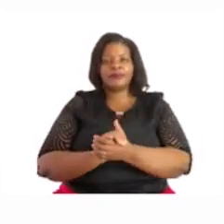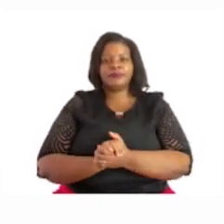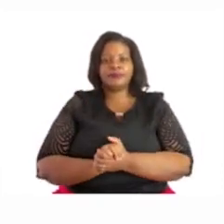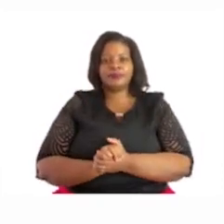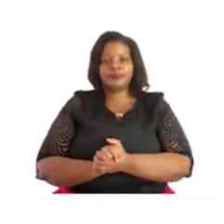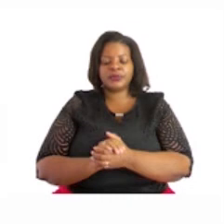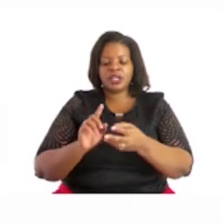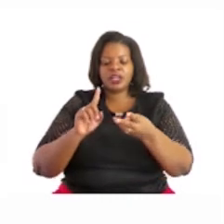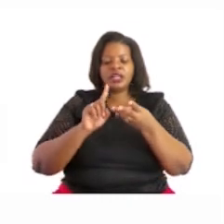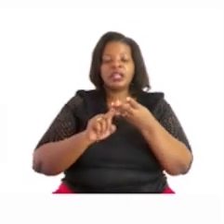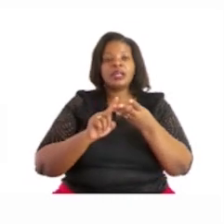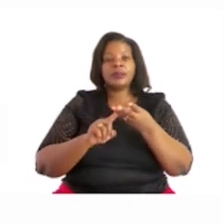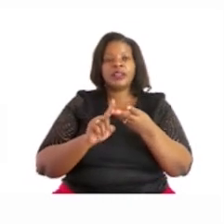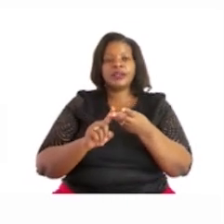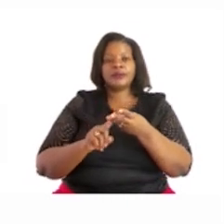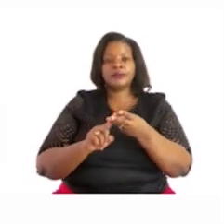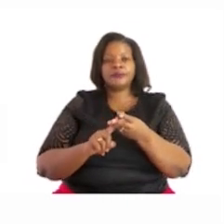Number 3,